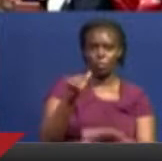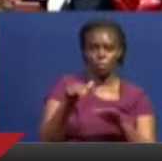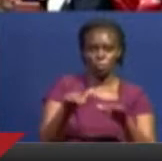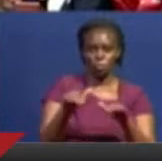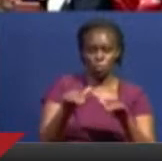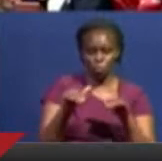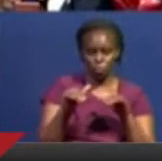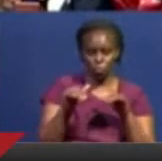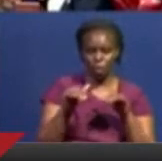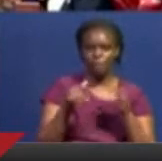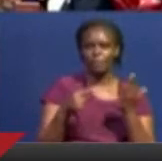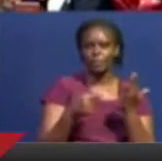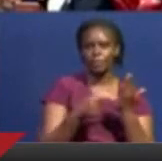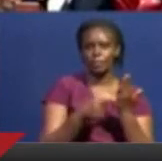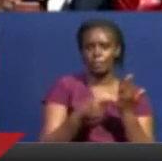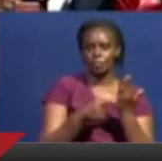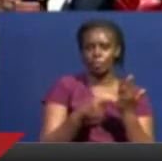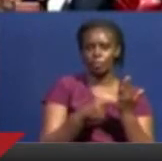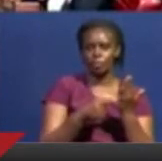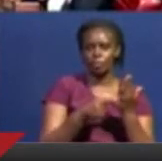Tunangojea wakurugenzi wa mitambo.